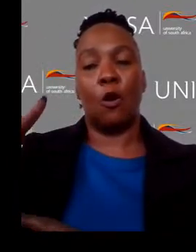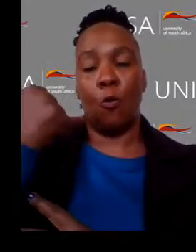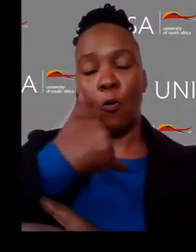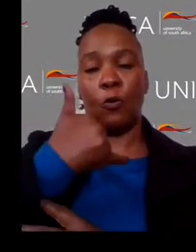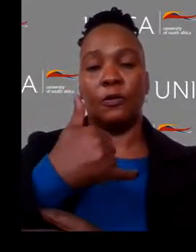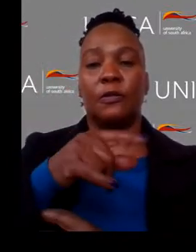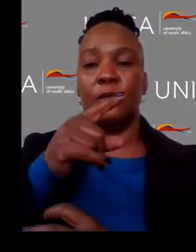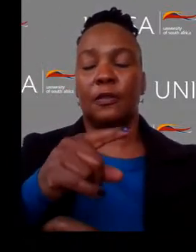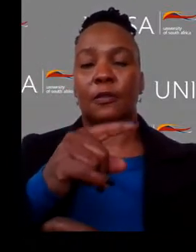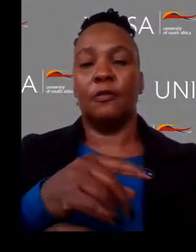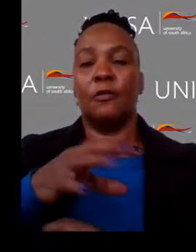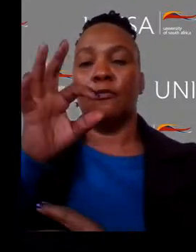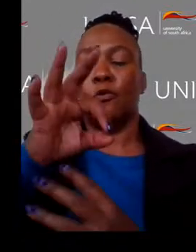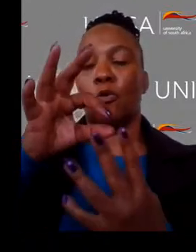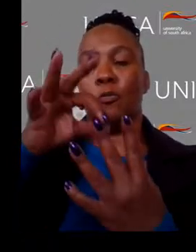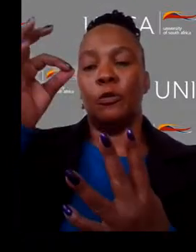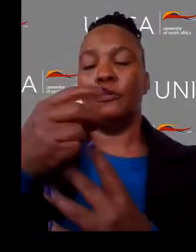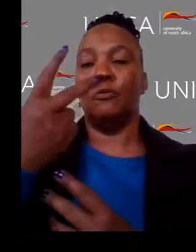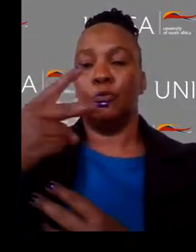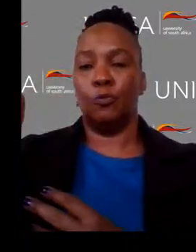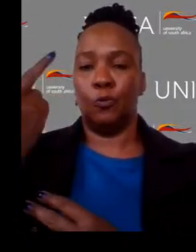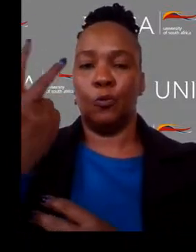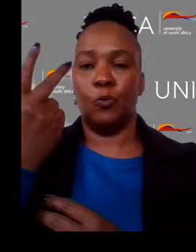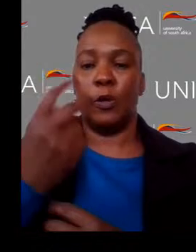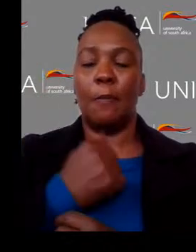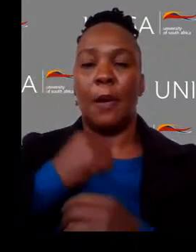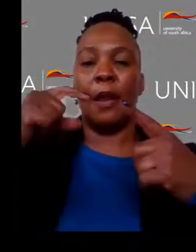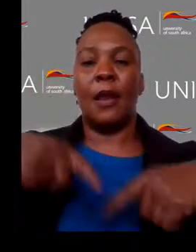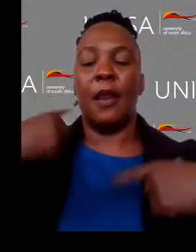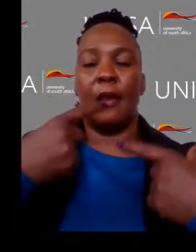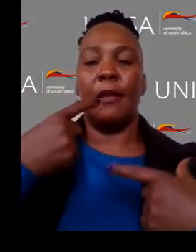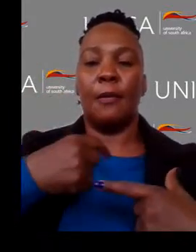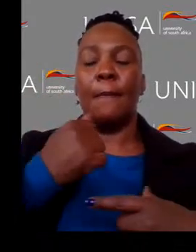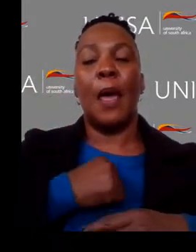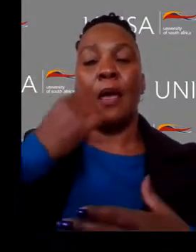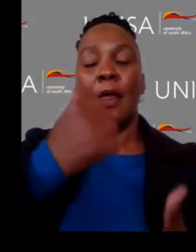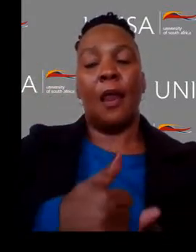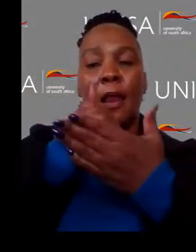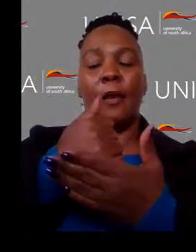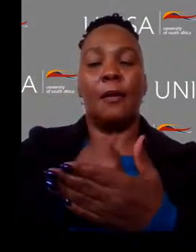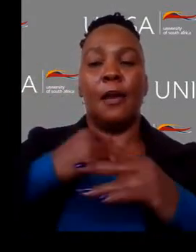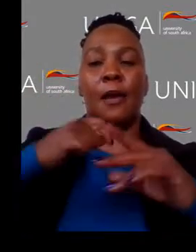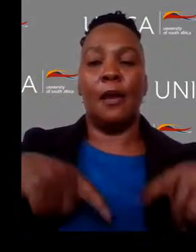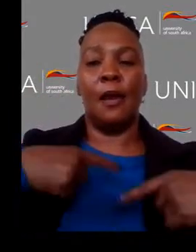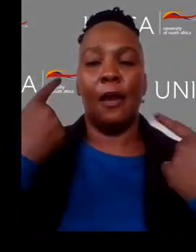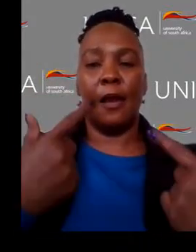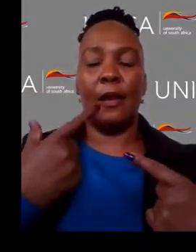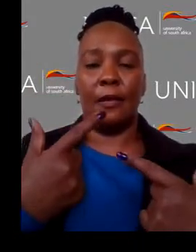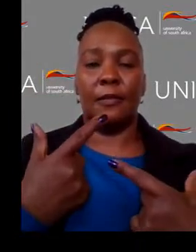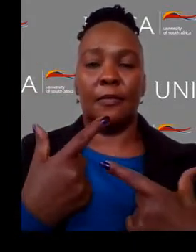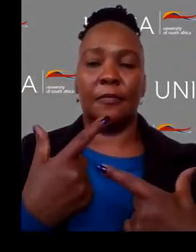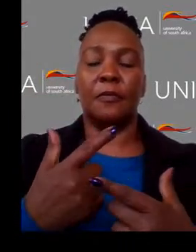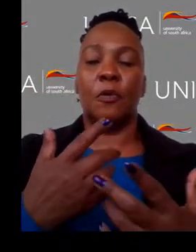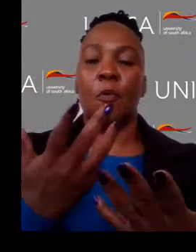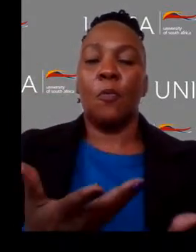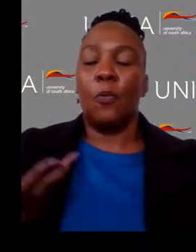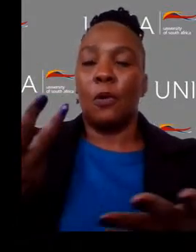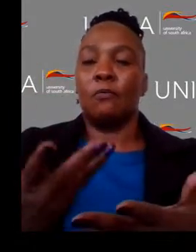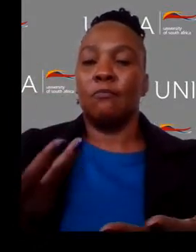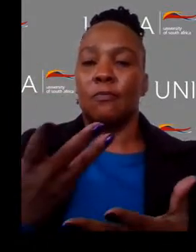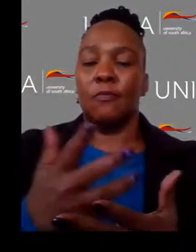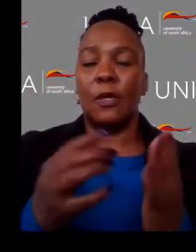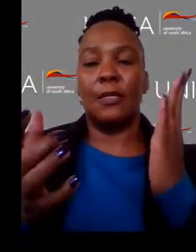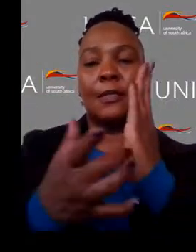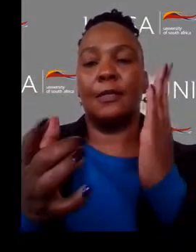an option 2, which is a Help My Life section, where we have technical